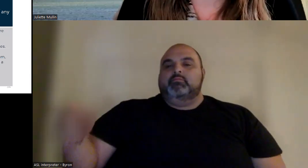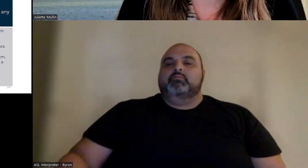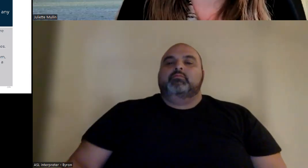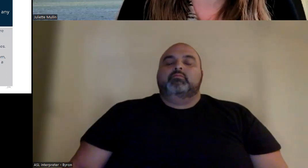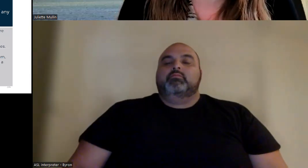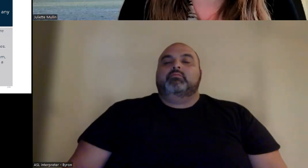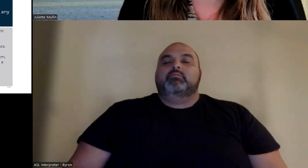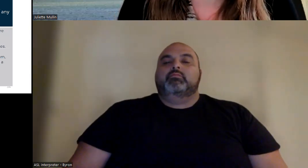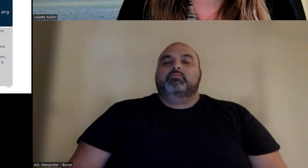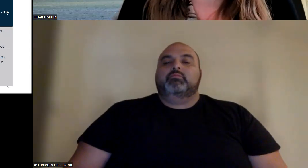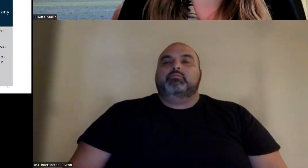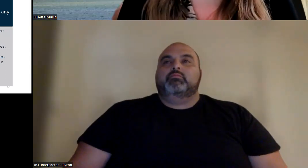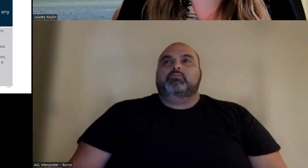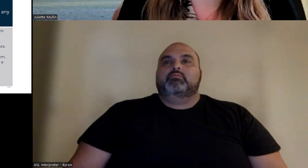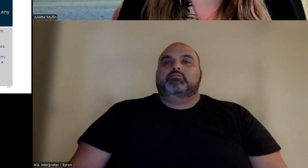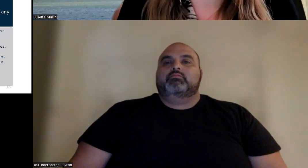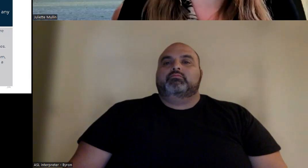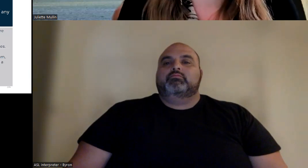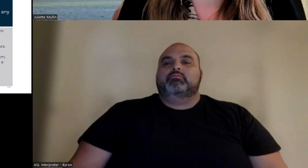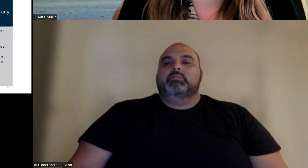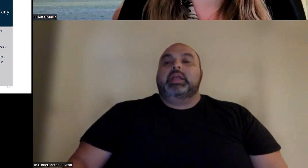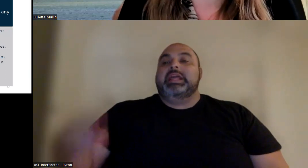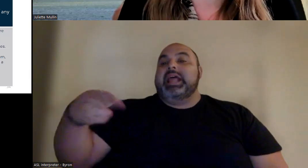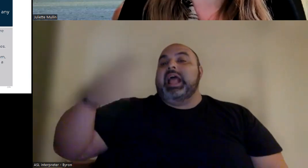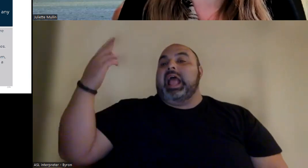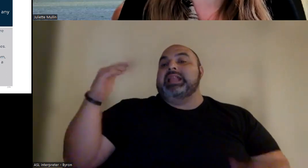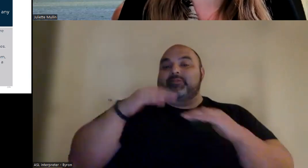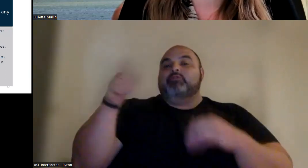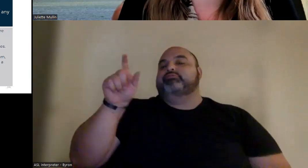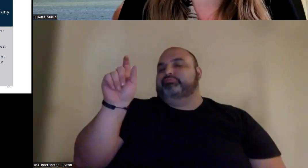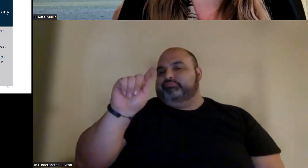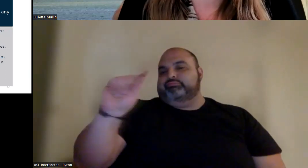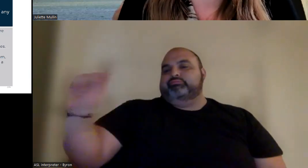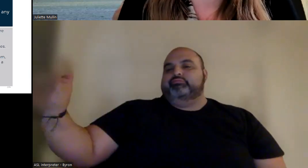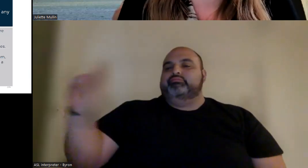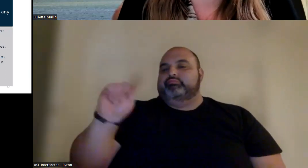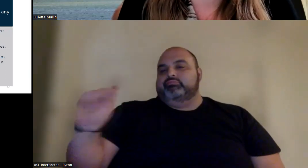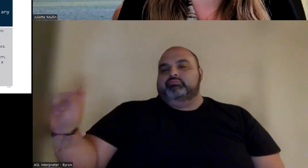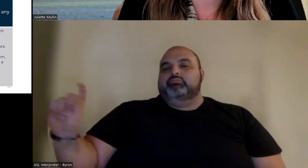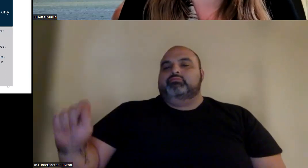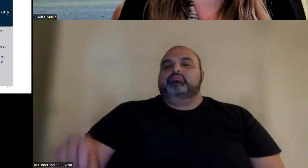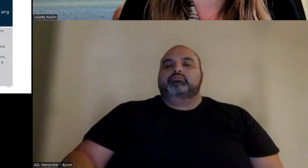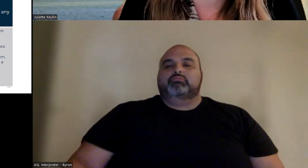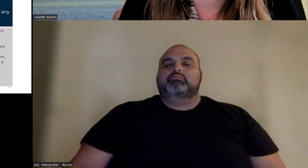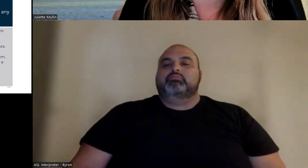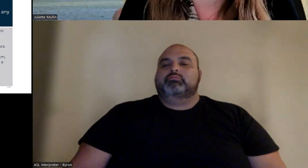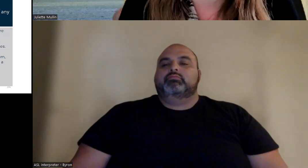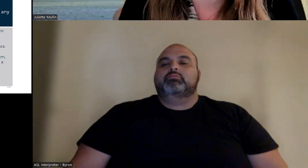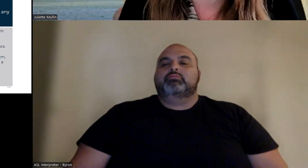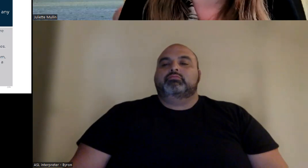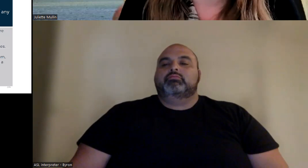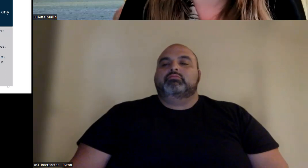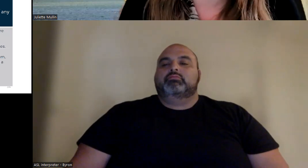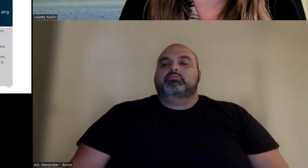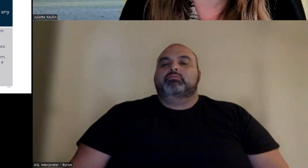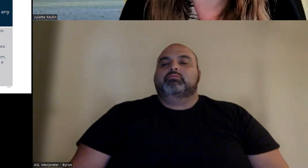And just to note, at a high level, as defined by CMS guidance, compassionate care visitation are visits for individuals within long-term